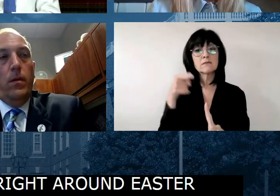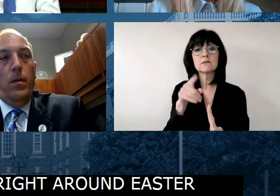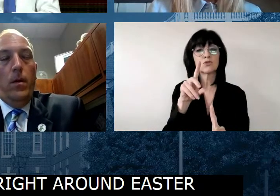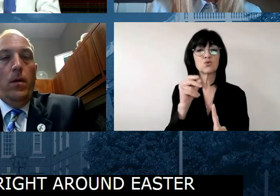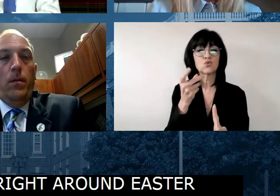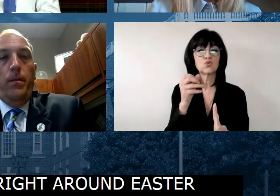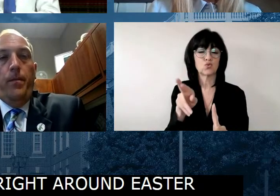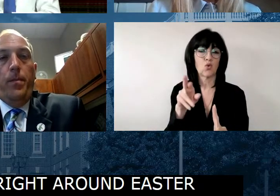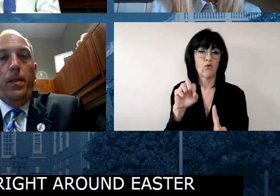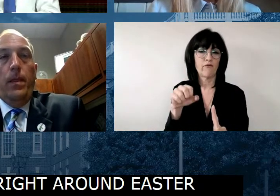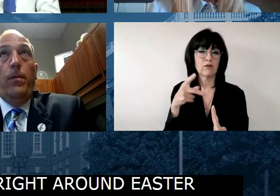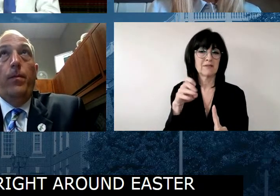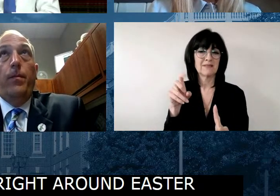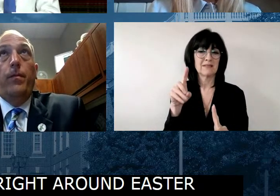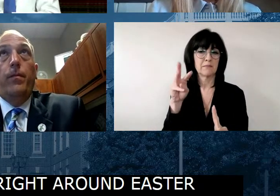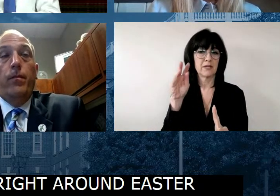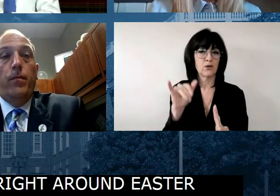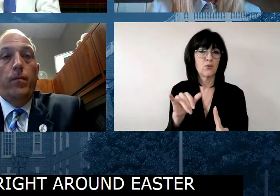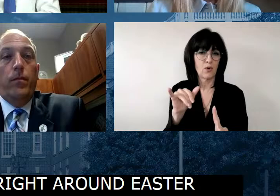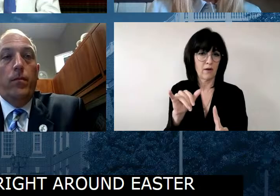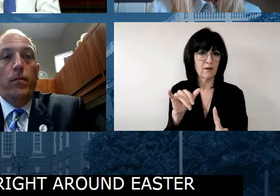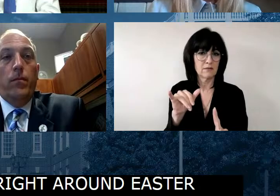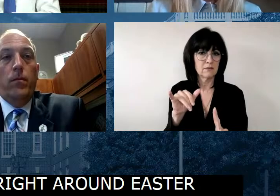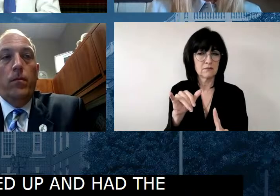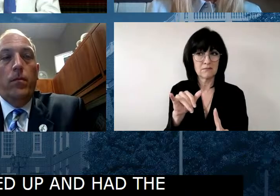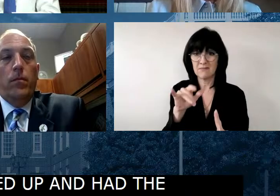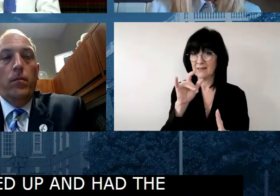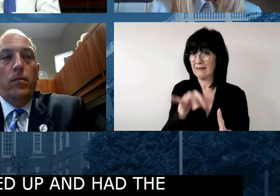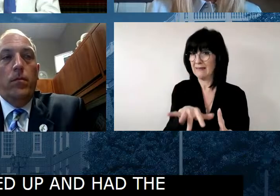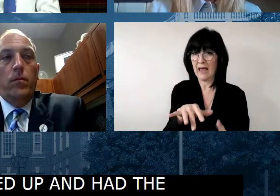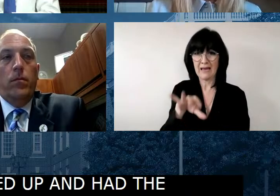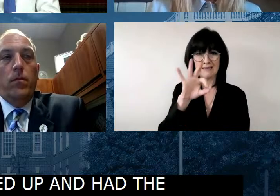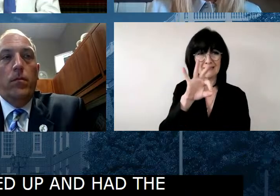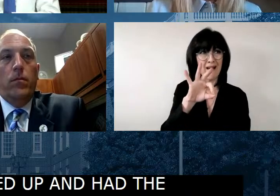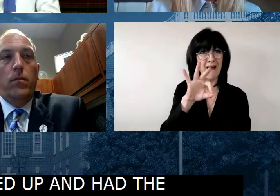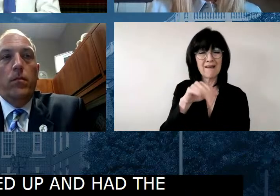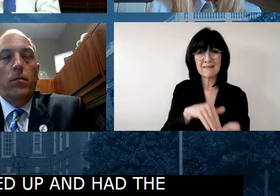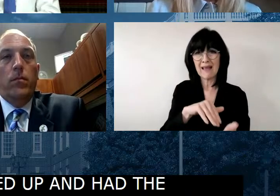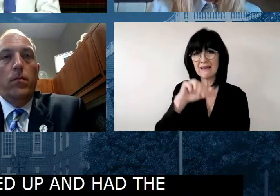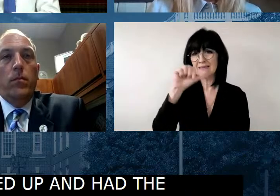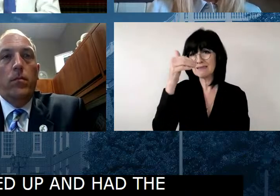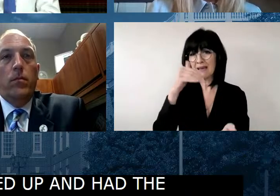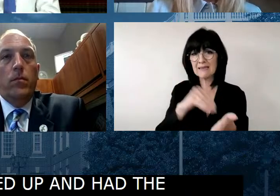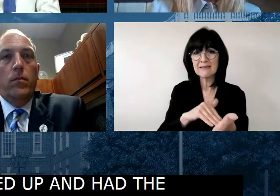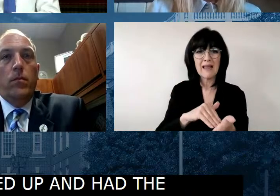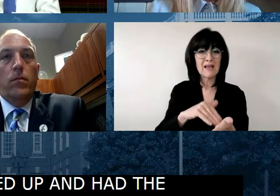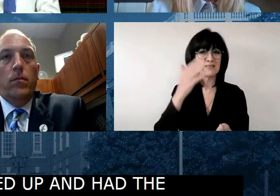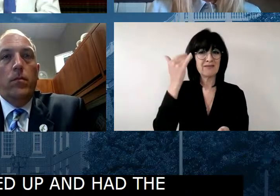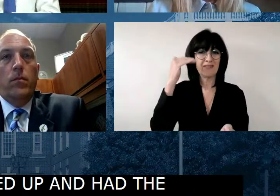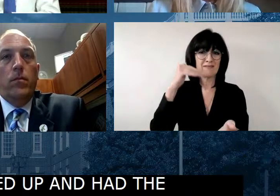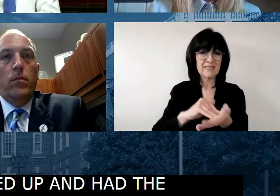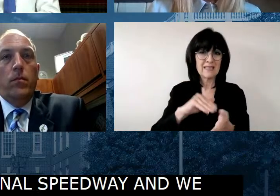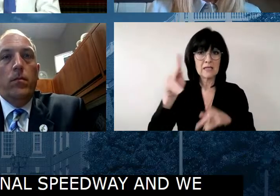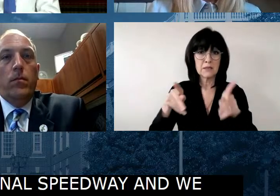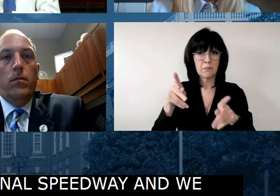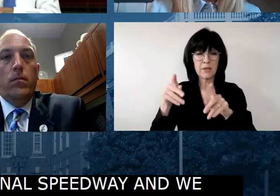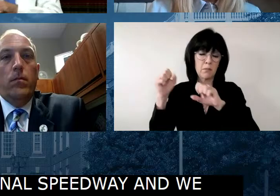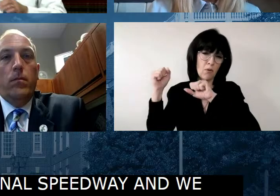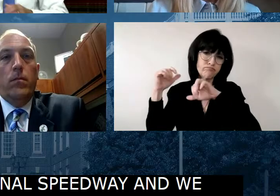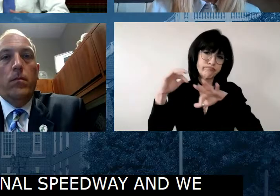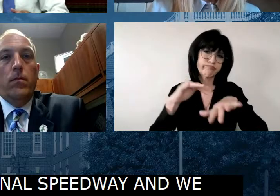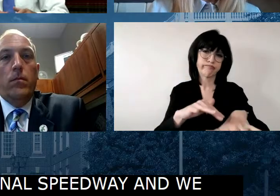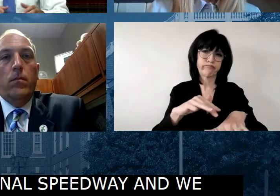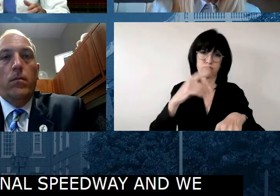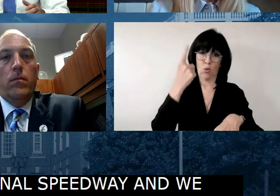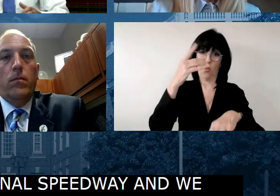where we were doing, you know, 9, 10 to 15,000 a weekend. And then it started to,